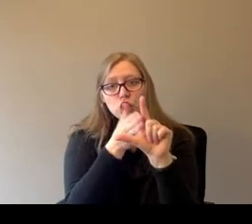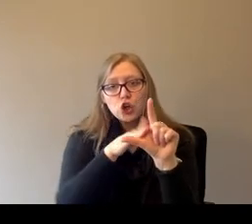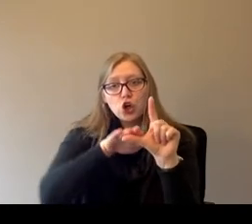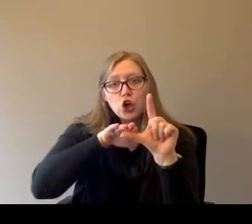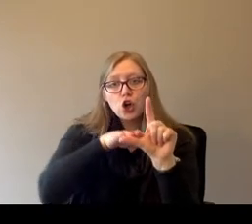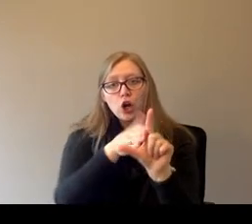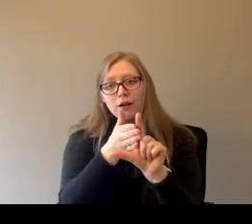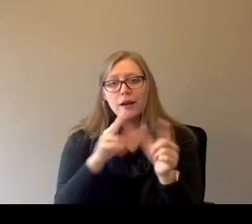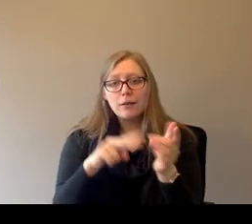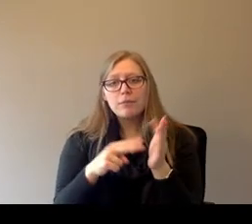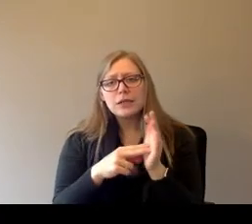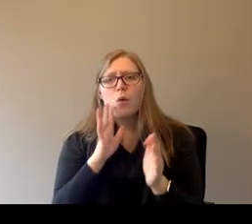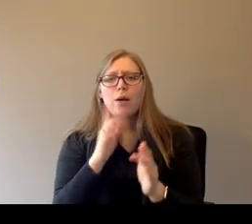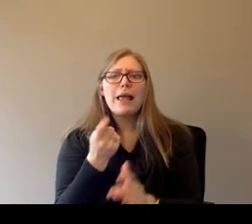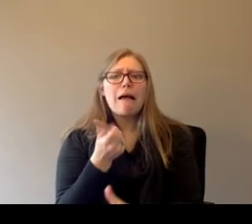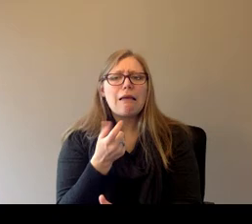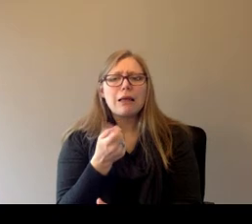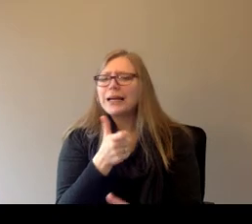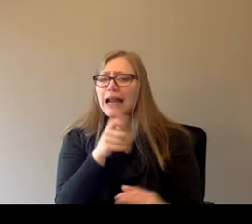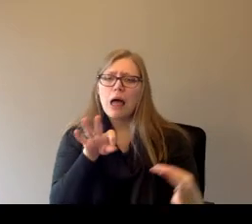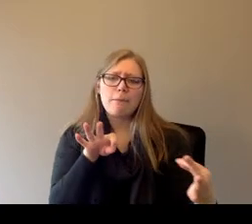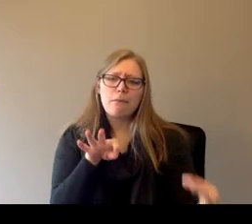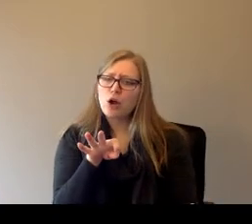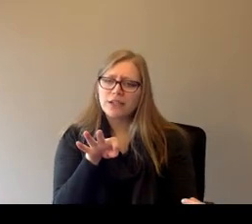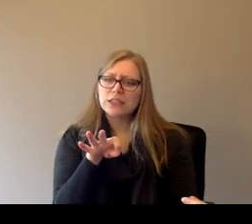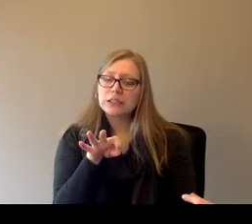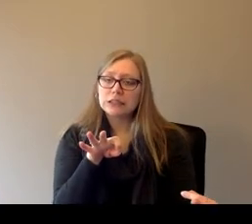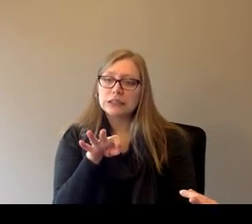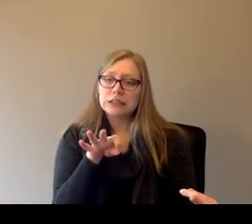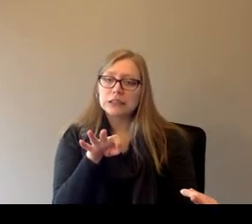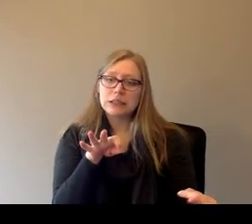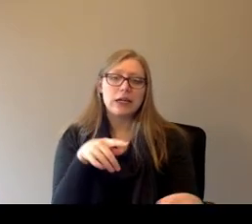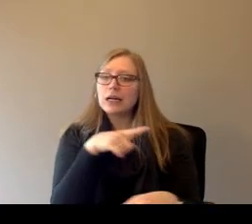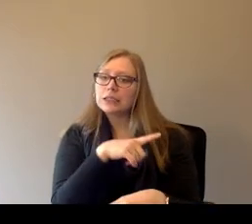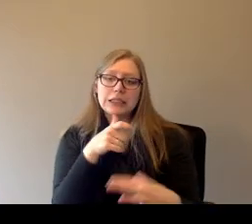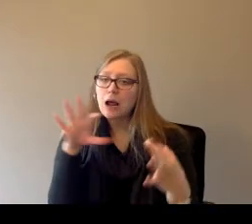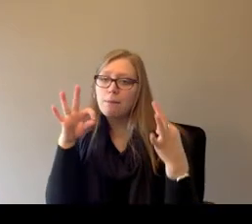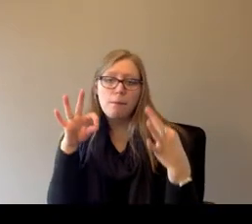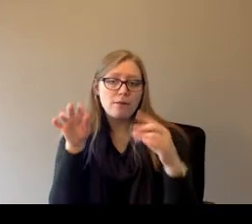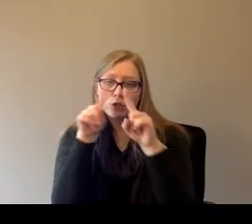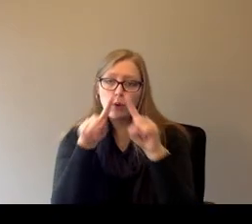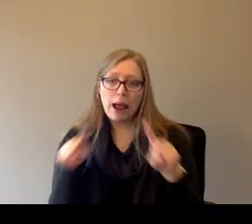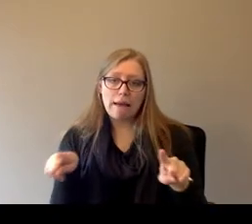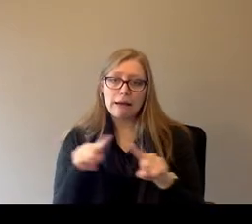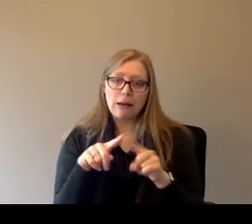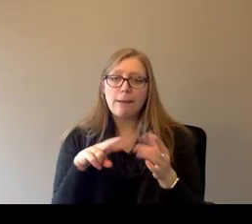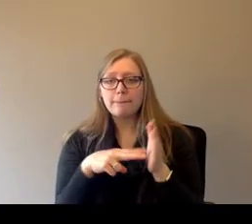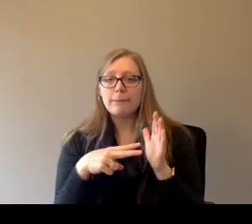this calculation because it's not a perfect triangle. But